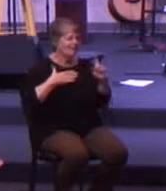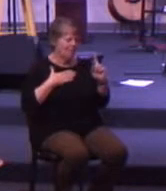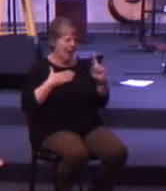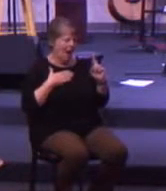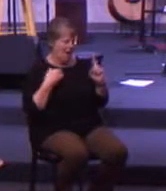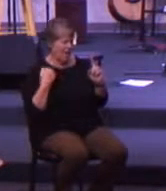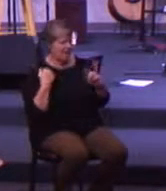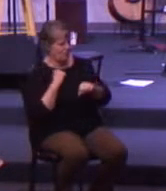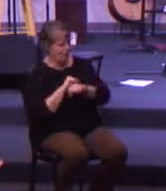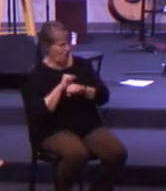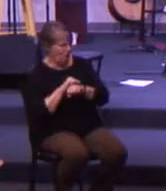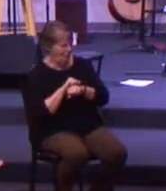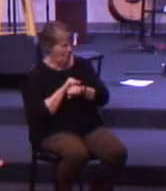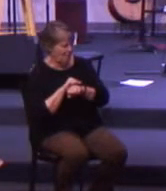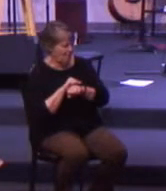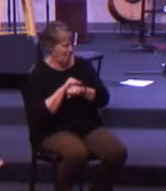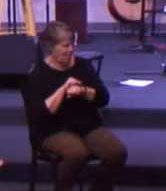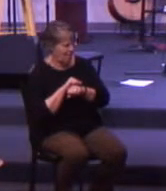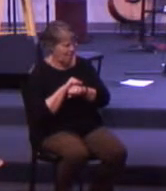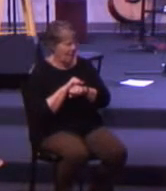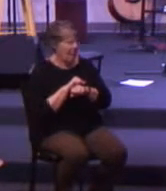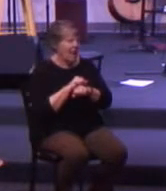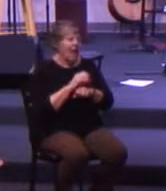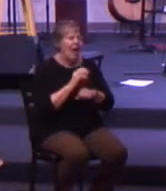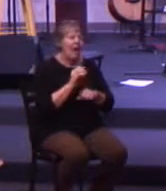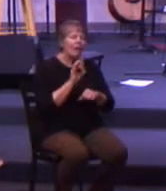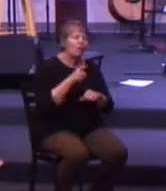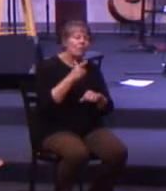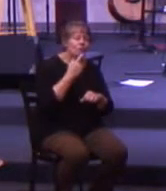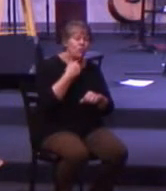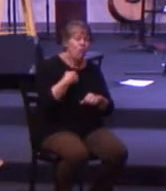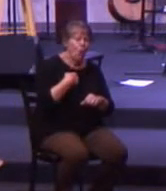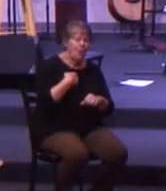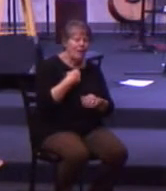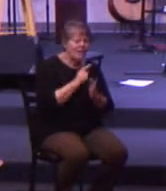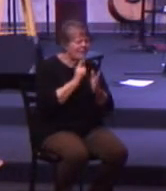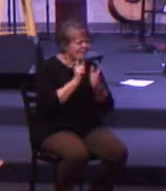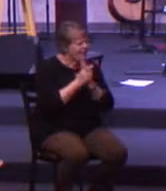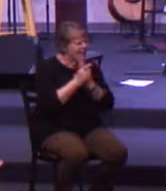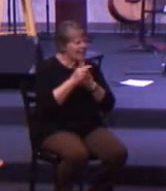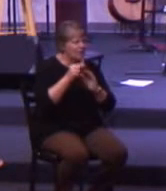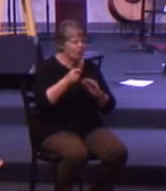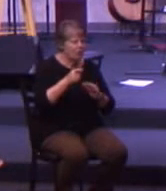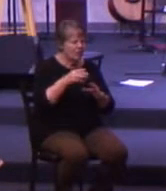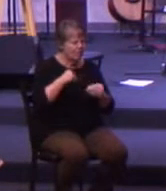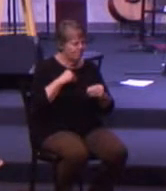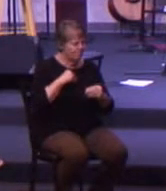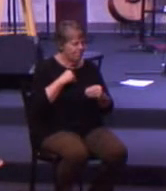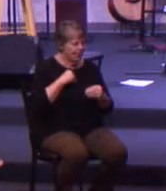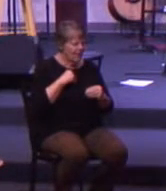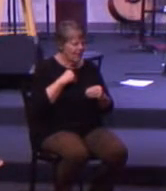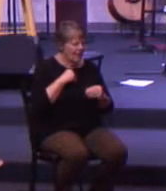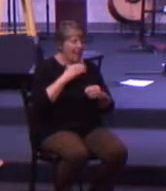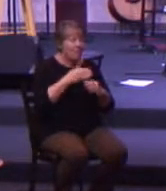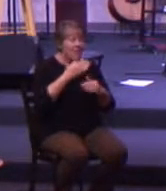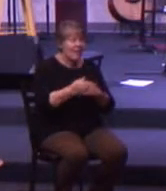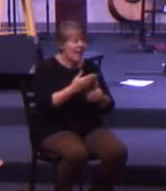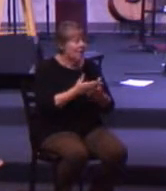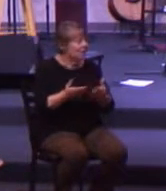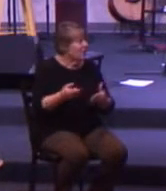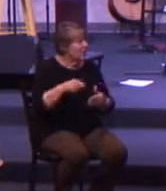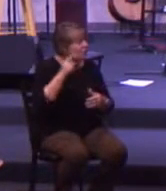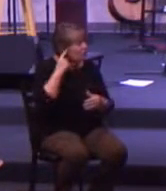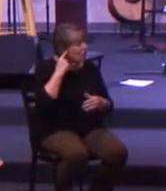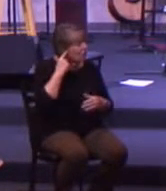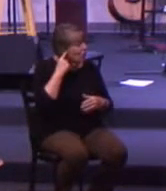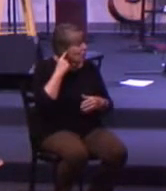God is the only one. And Crystal said, the moment she acknowledged that, the very next thing she heard was, and you know what, Crystal?